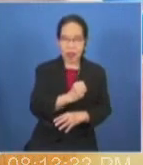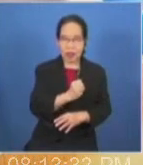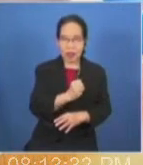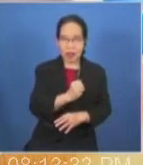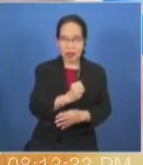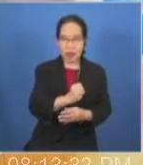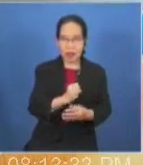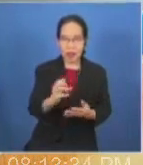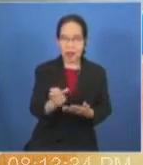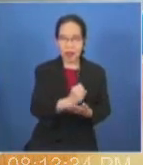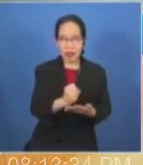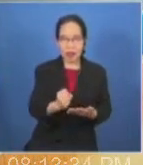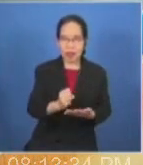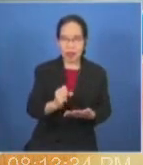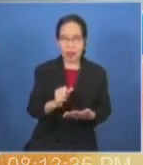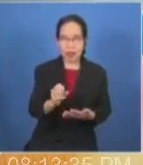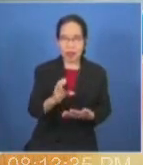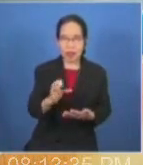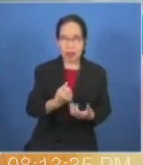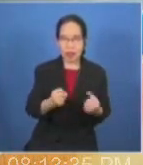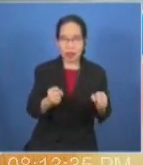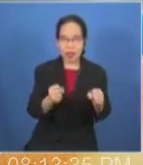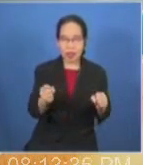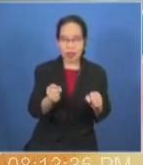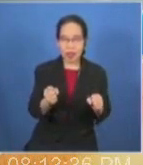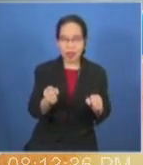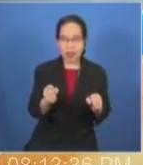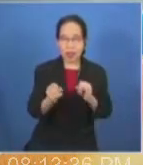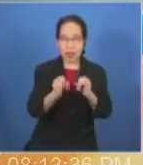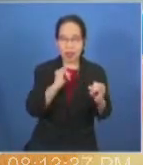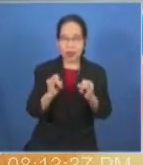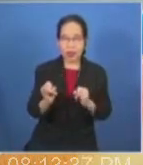collecting scraps and selling them.